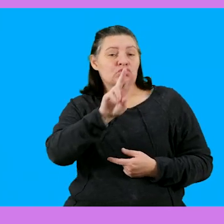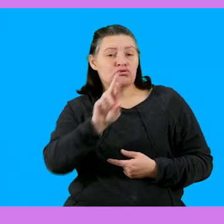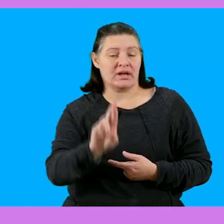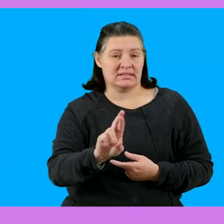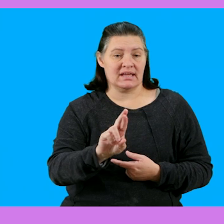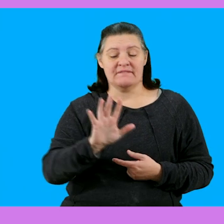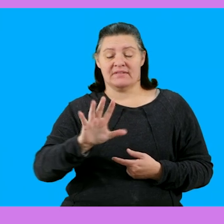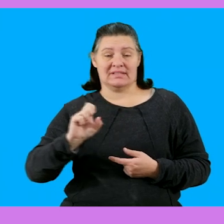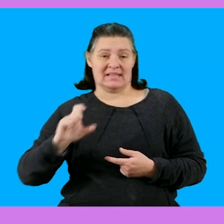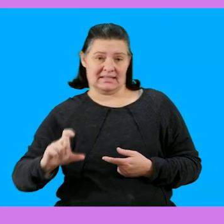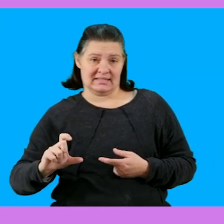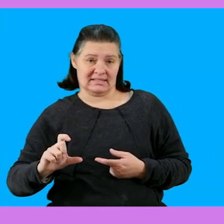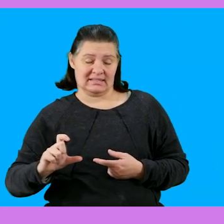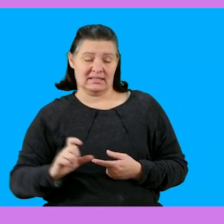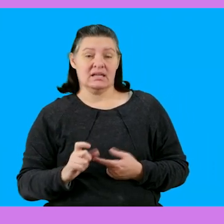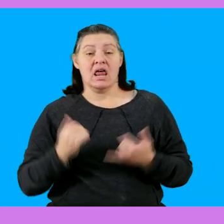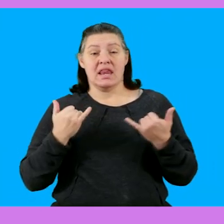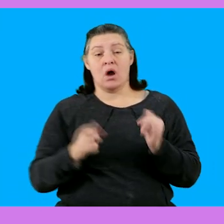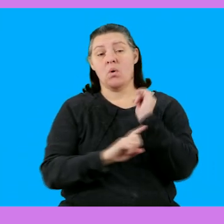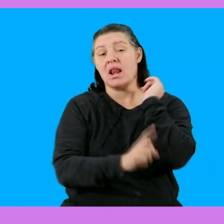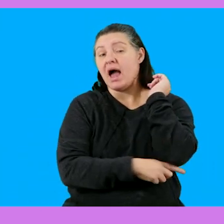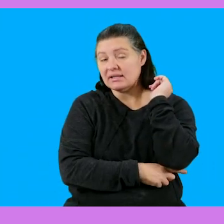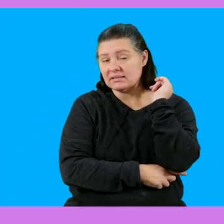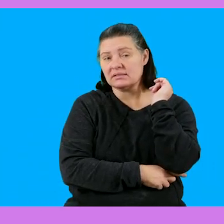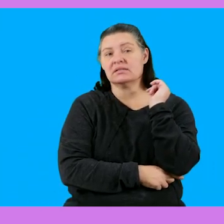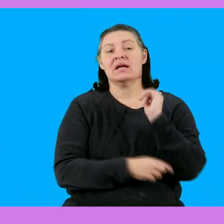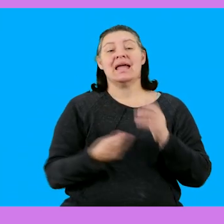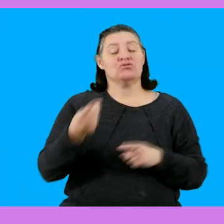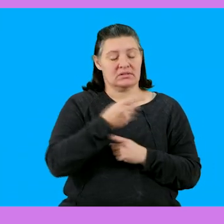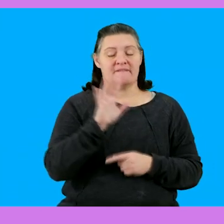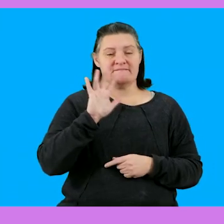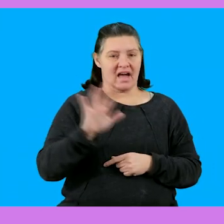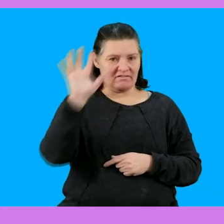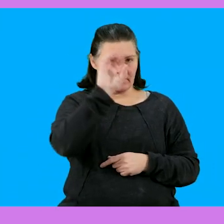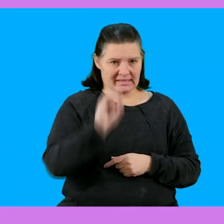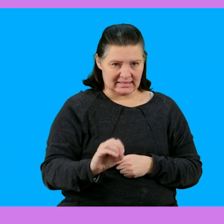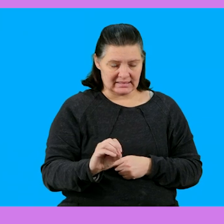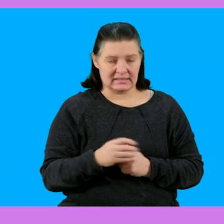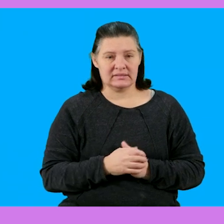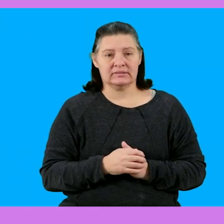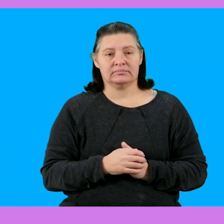23,152 rand and 50 cents. Again, now for the last part, I'll take 5%